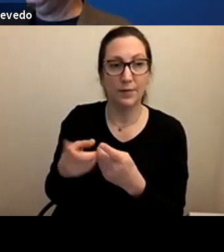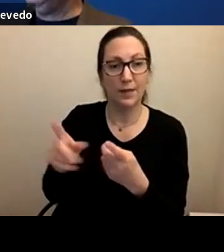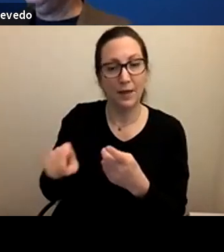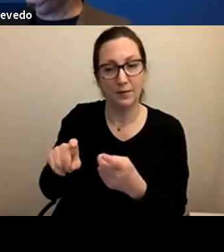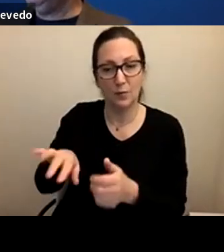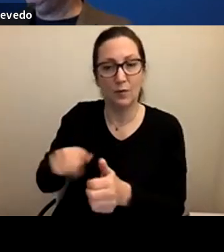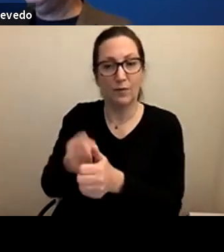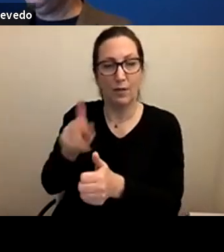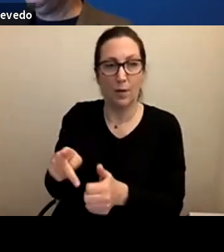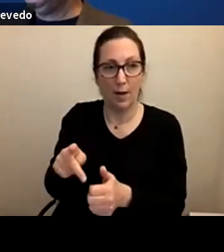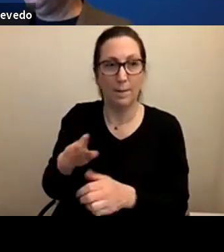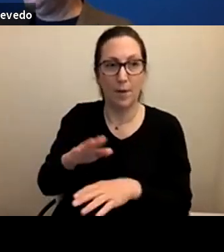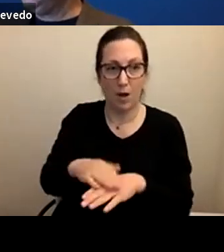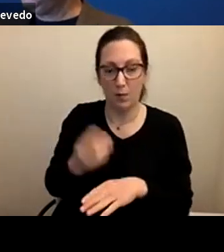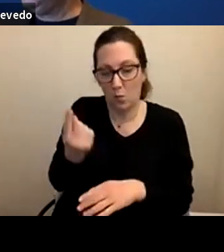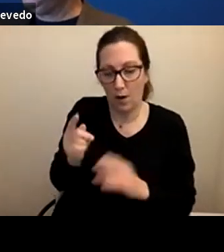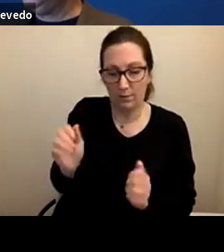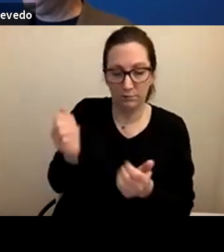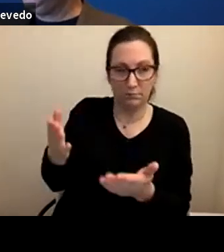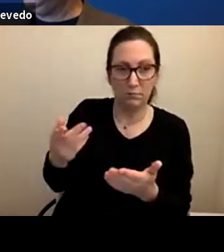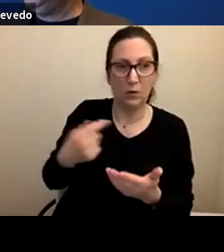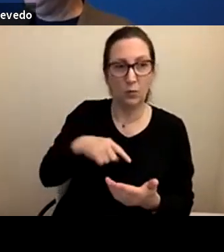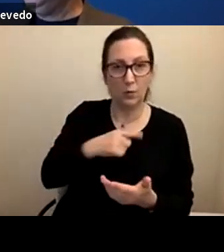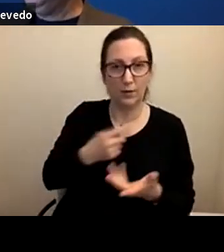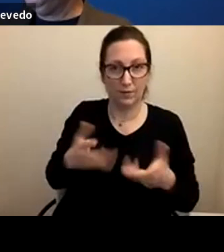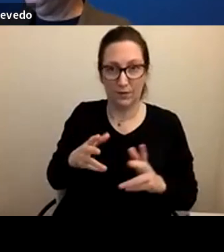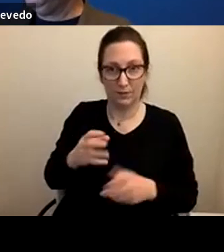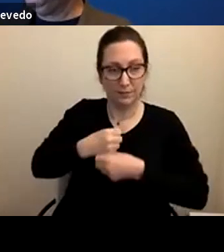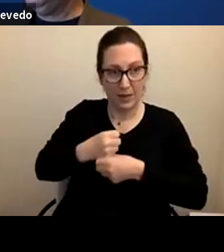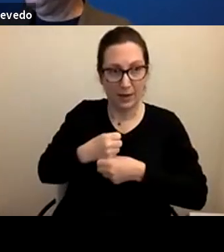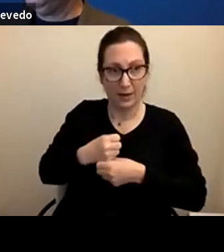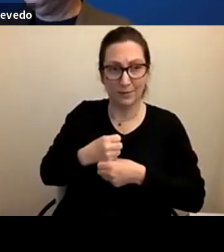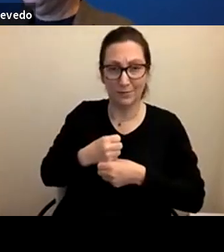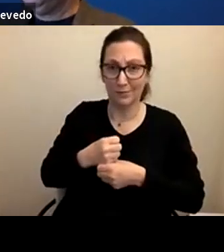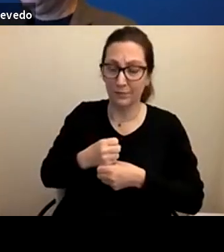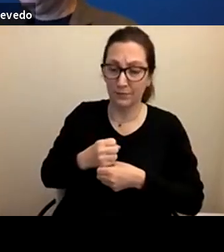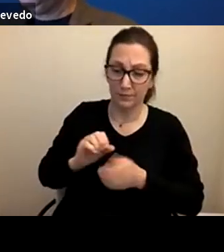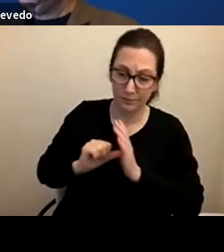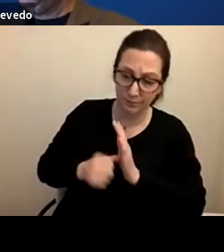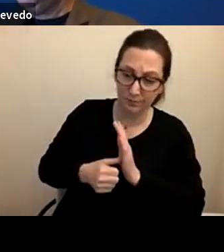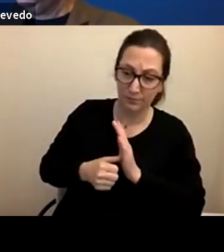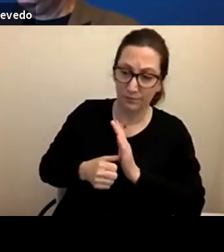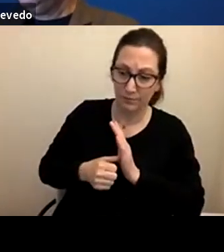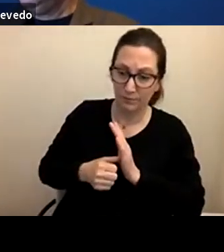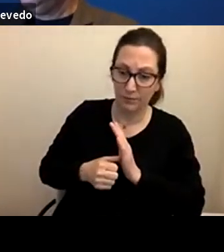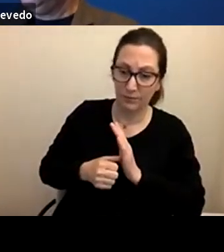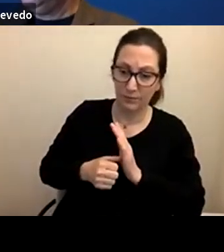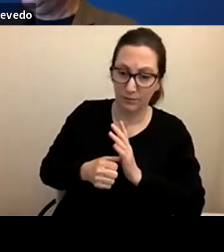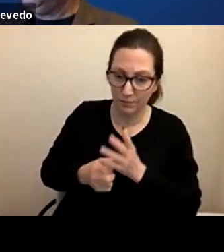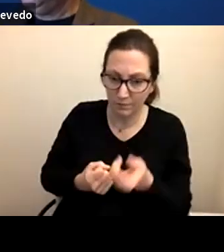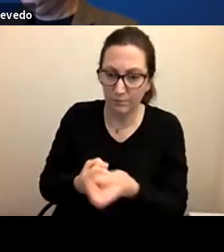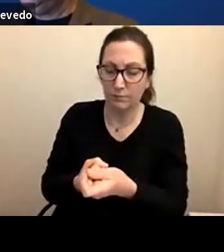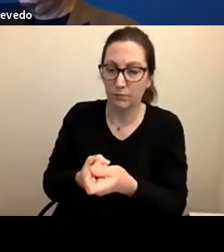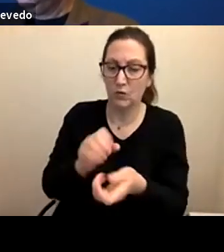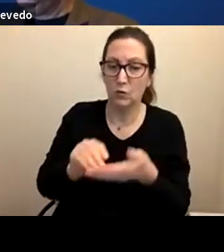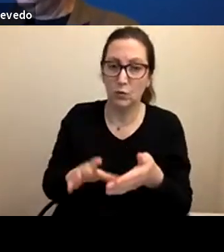to provide the kind of support that students who demonstrate high potential